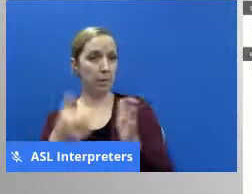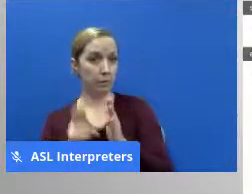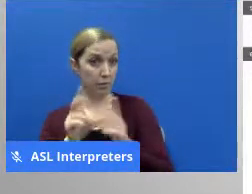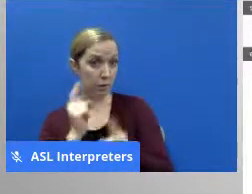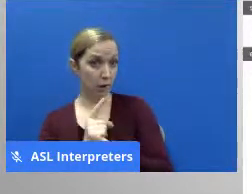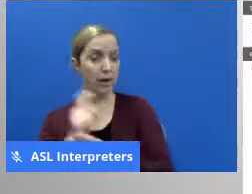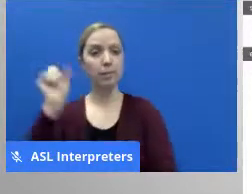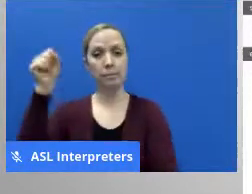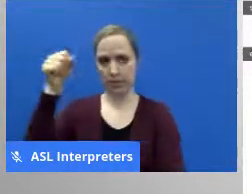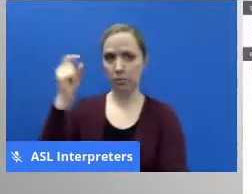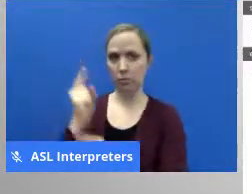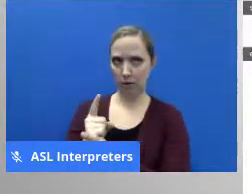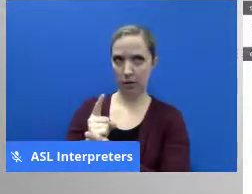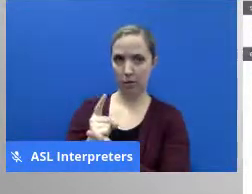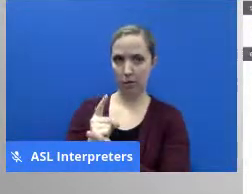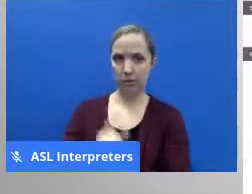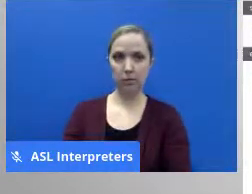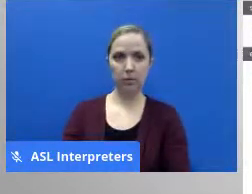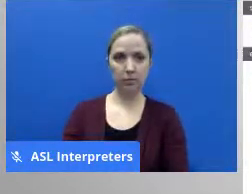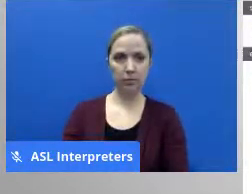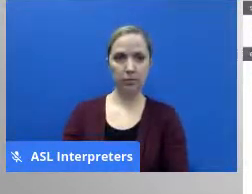correct.